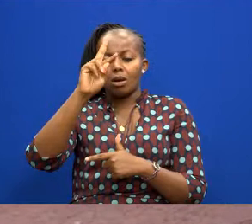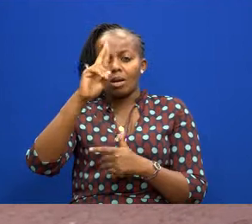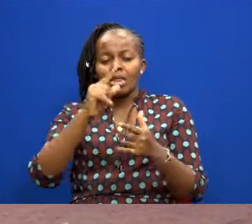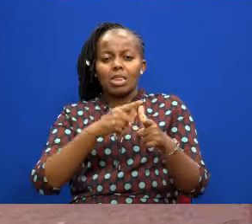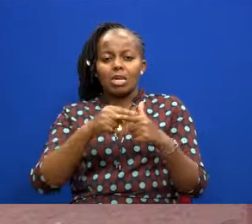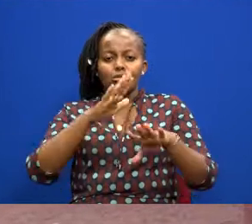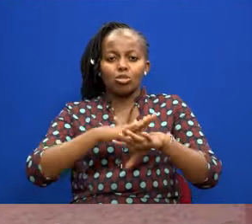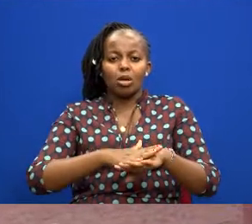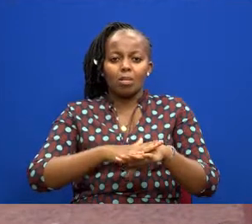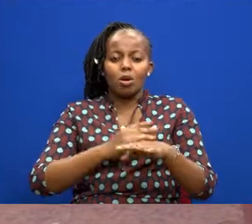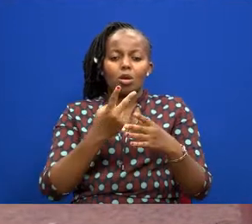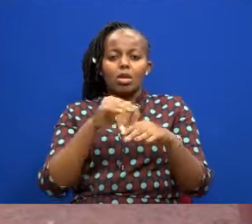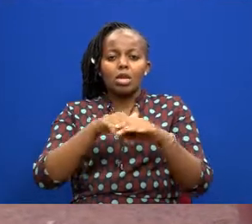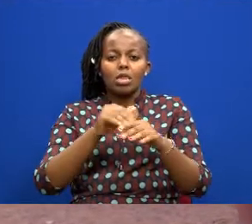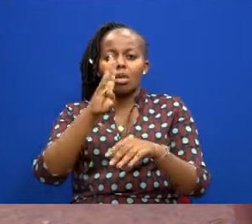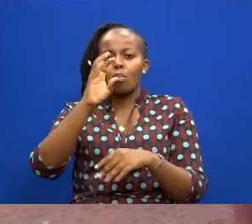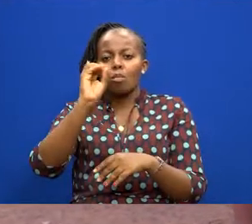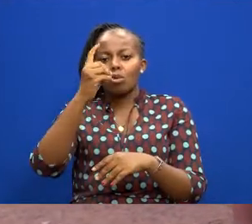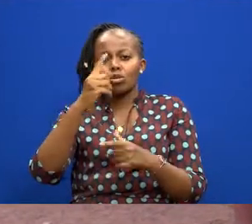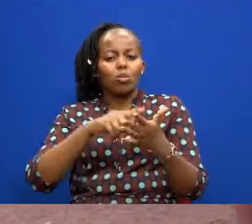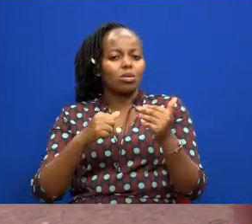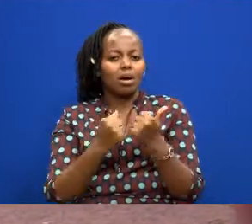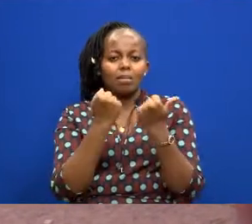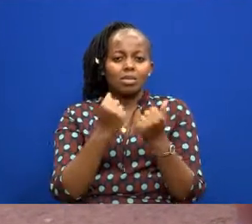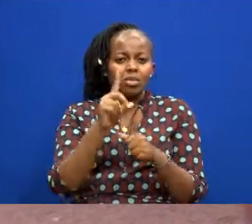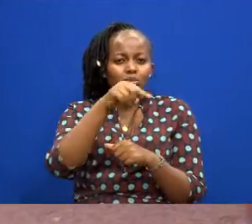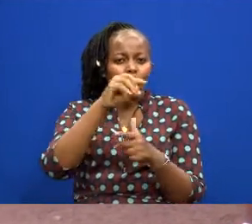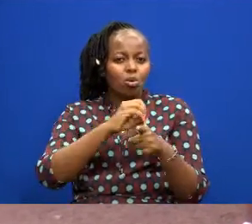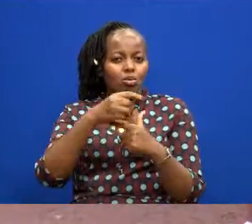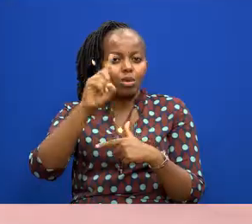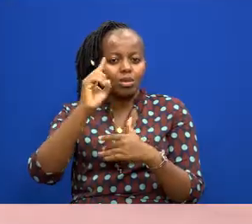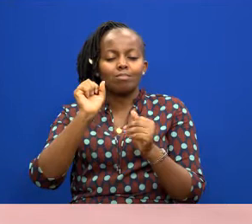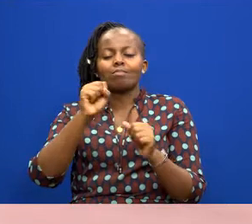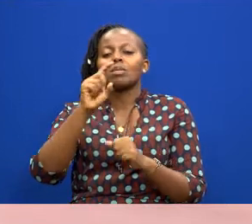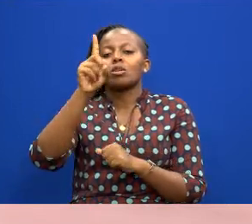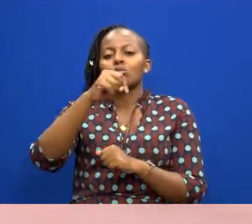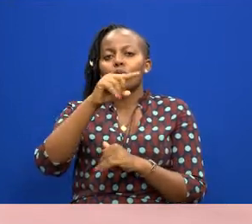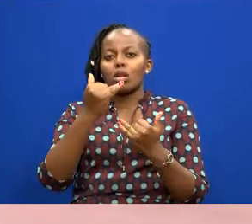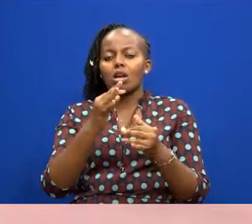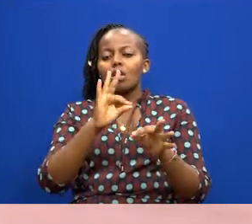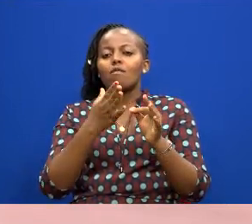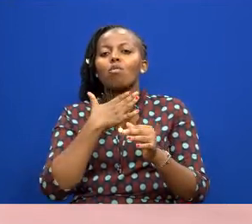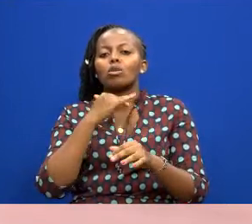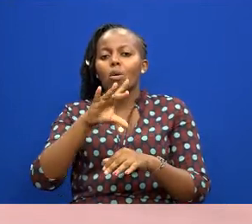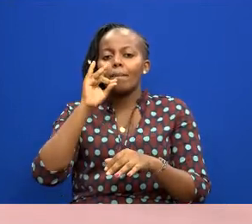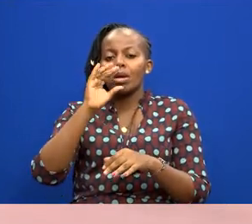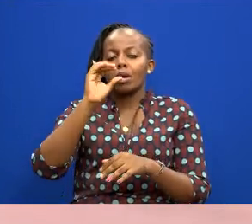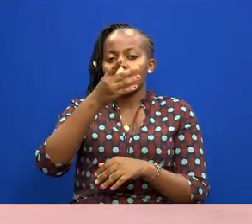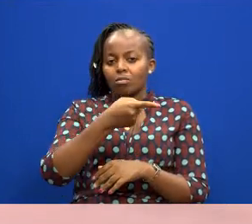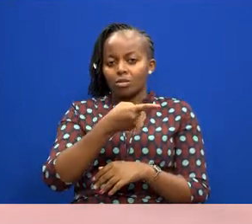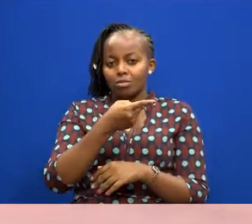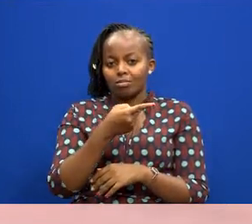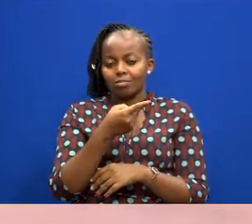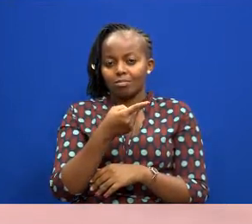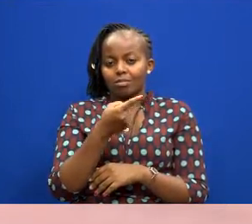box. You have to straighten your chance. Yes. If you want to pick the object, for example, I was in